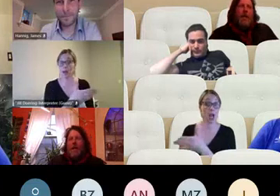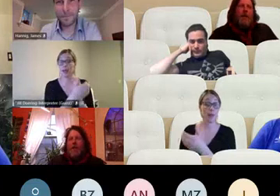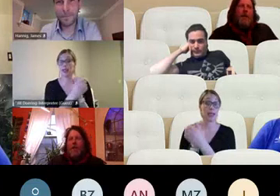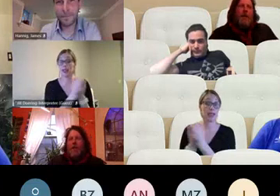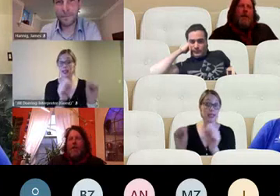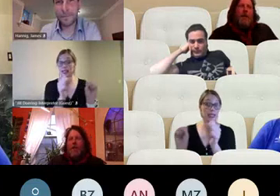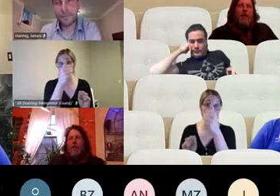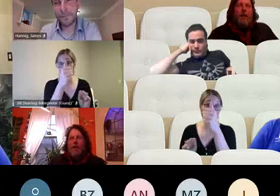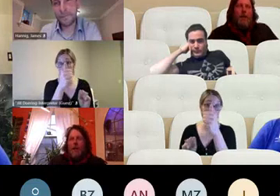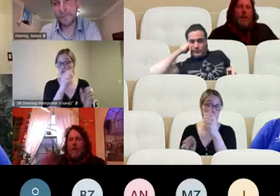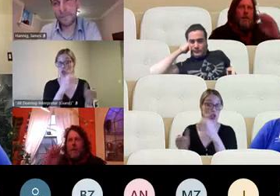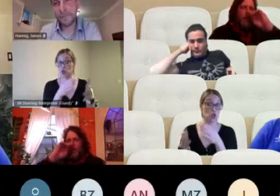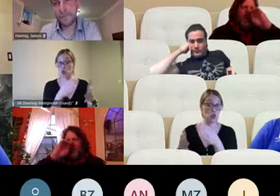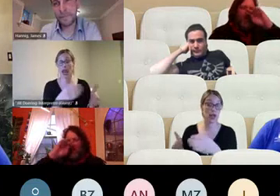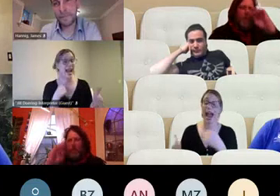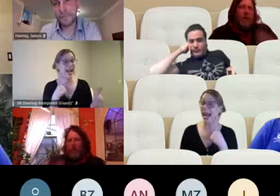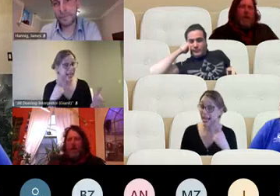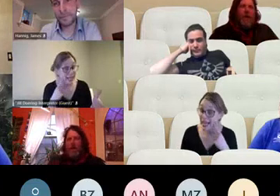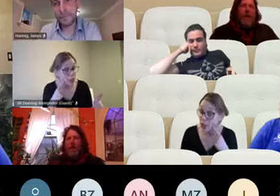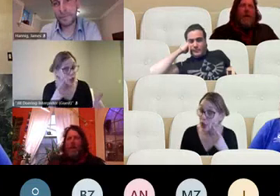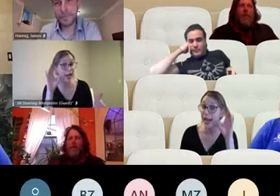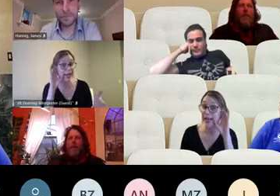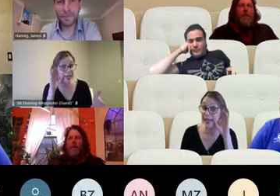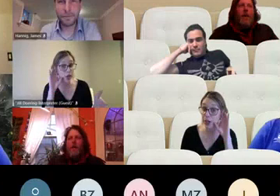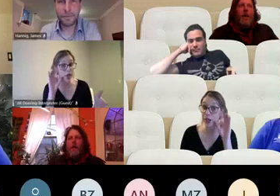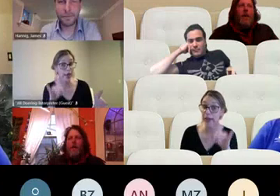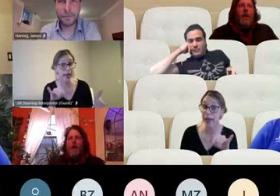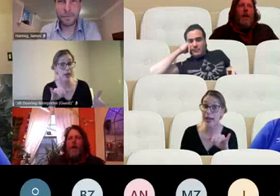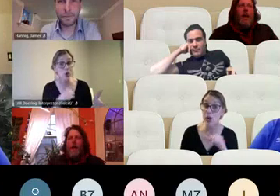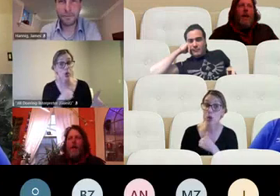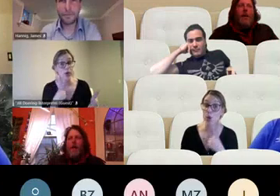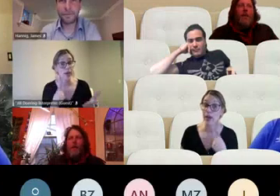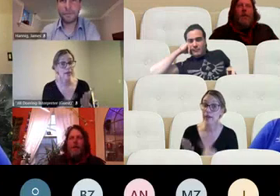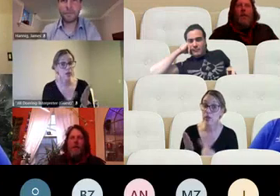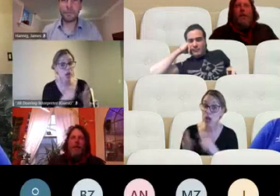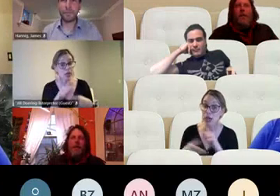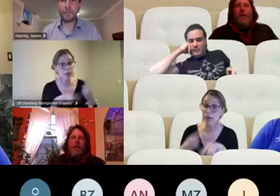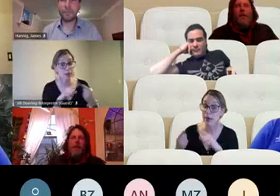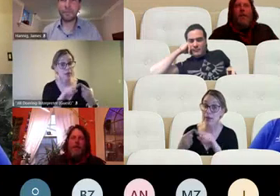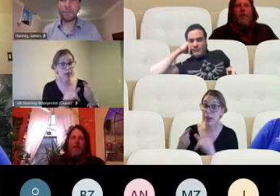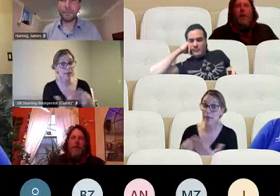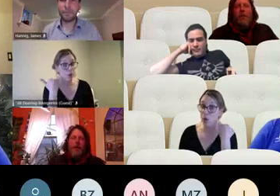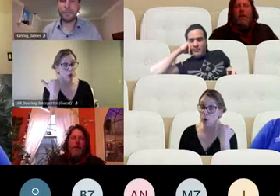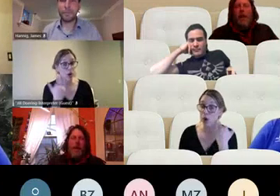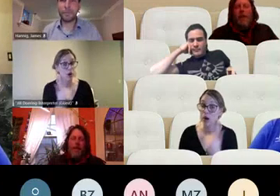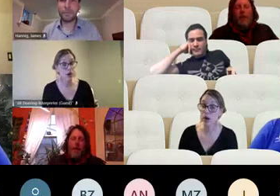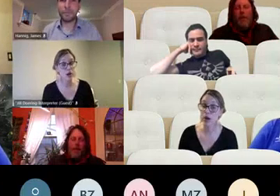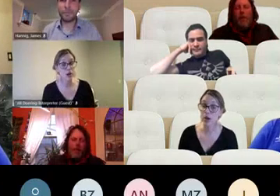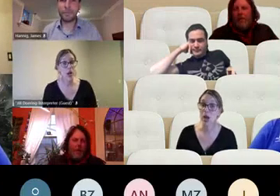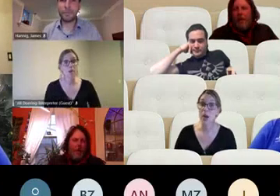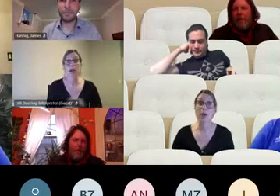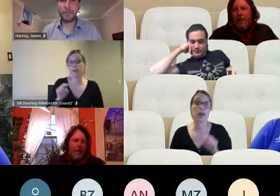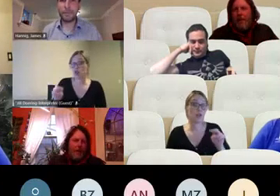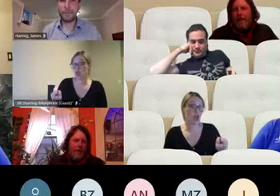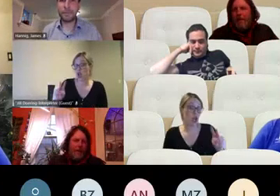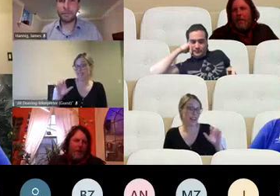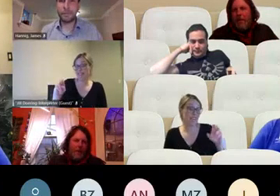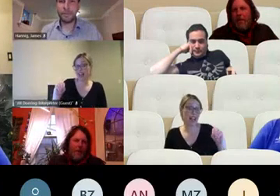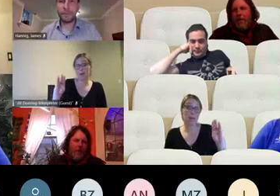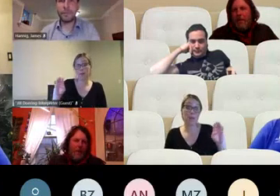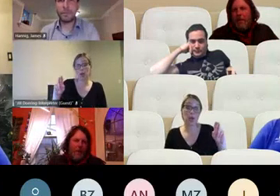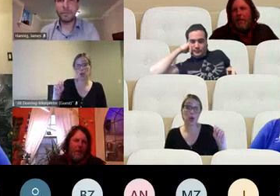I think we've talked about that before, but I think if you look at like Van Buren having all the bus traffic,